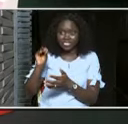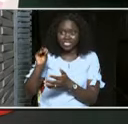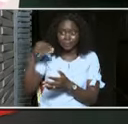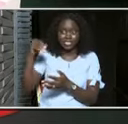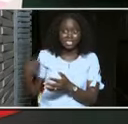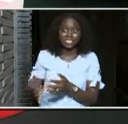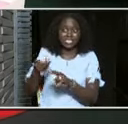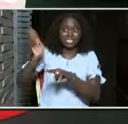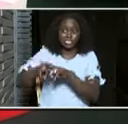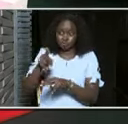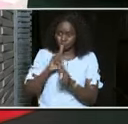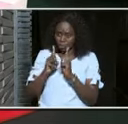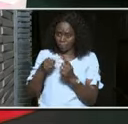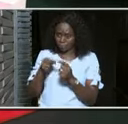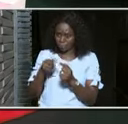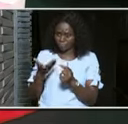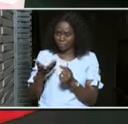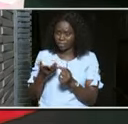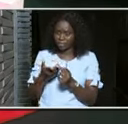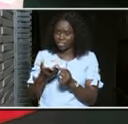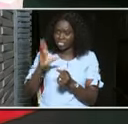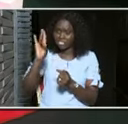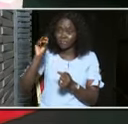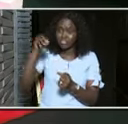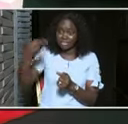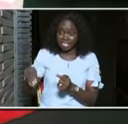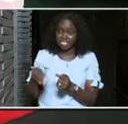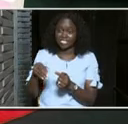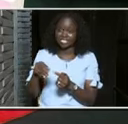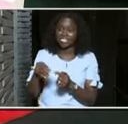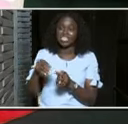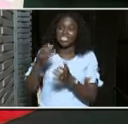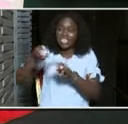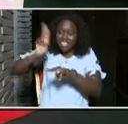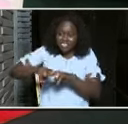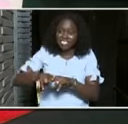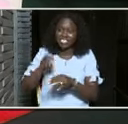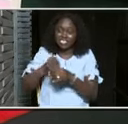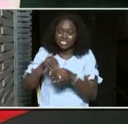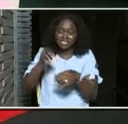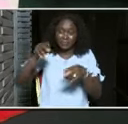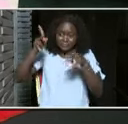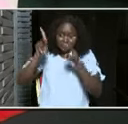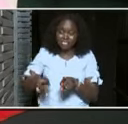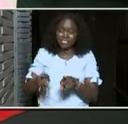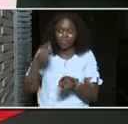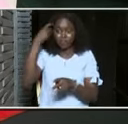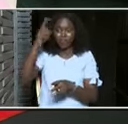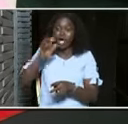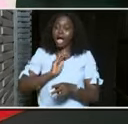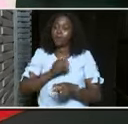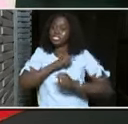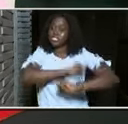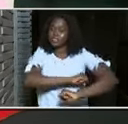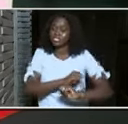about. Sorry? A 70% increase in personnel for our defense and our security.